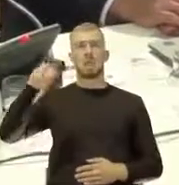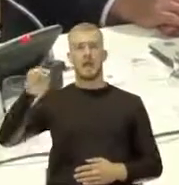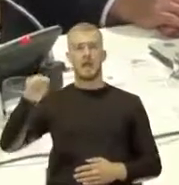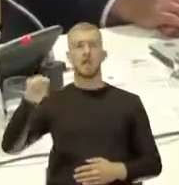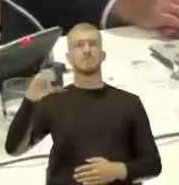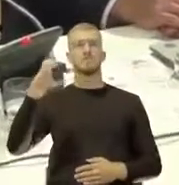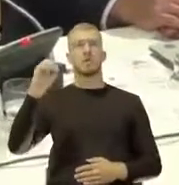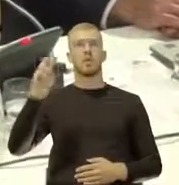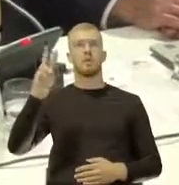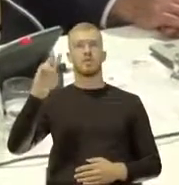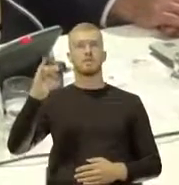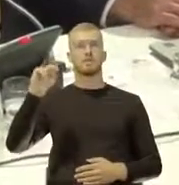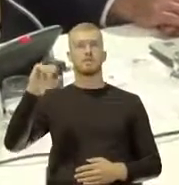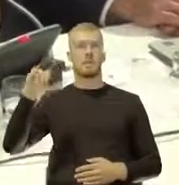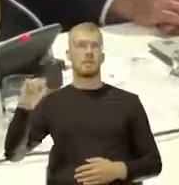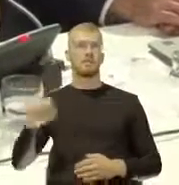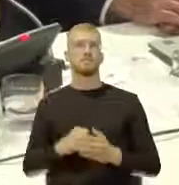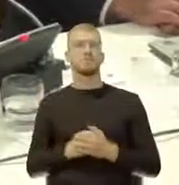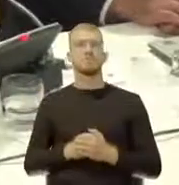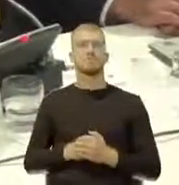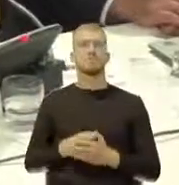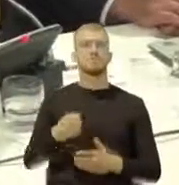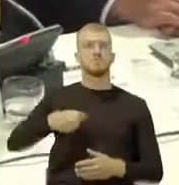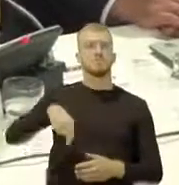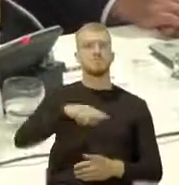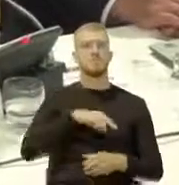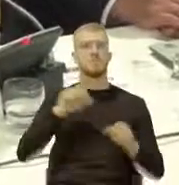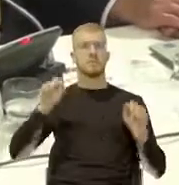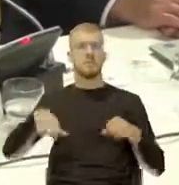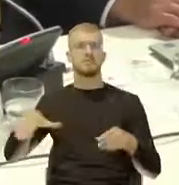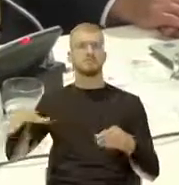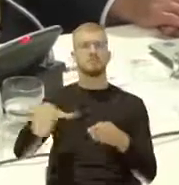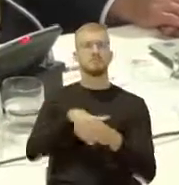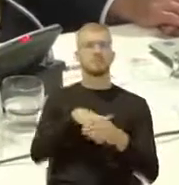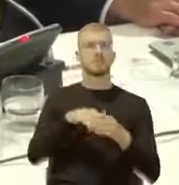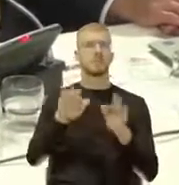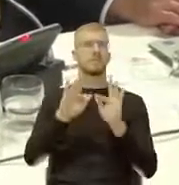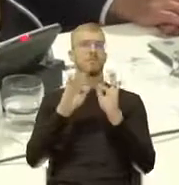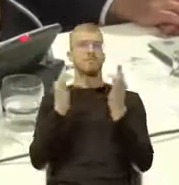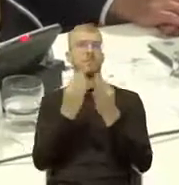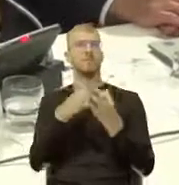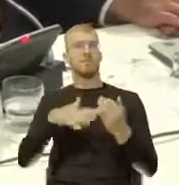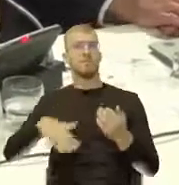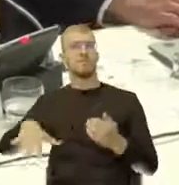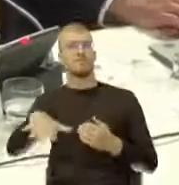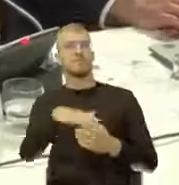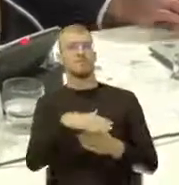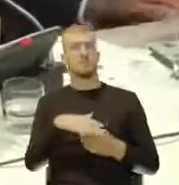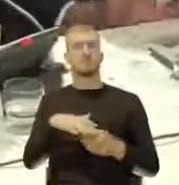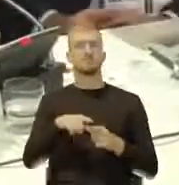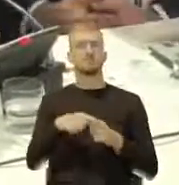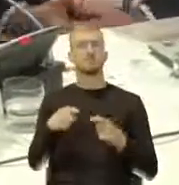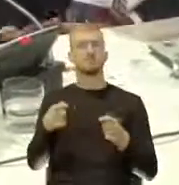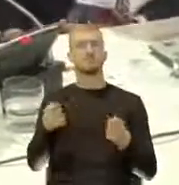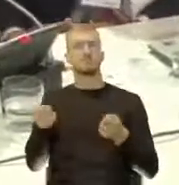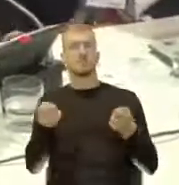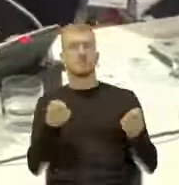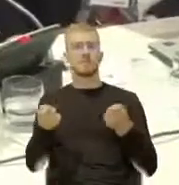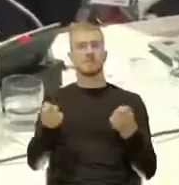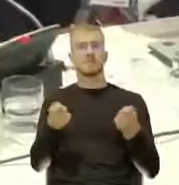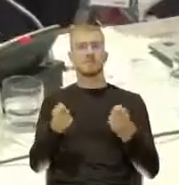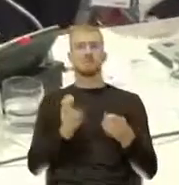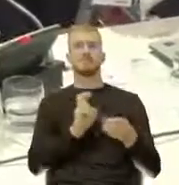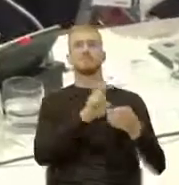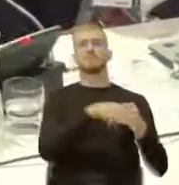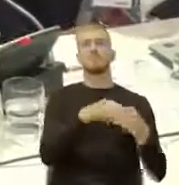I'm new in the administration. I worked before only in the private sector, and I came to the local administration